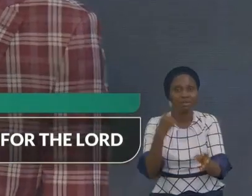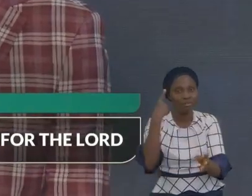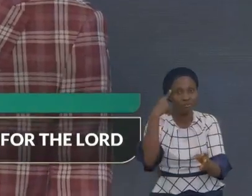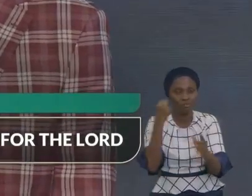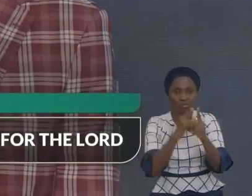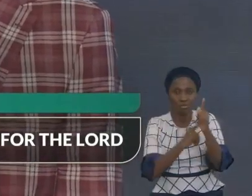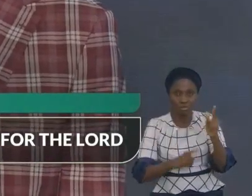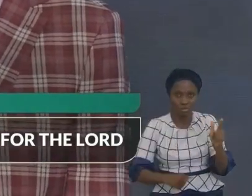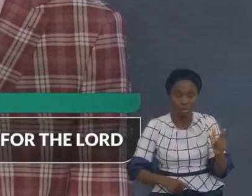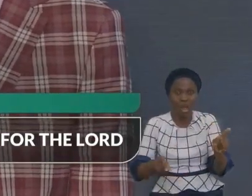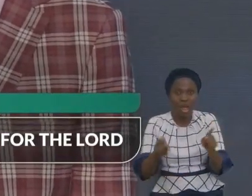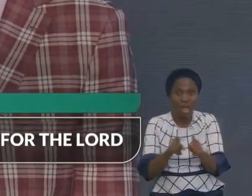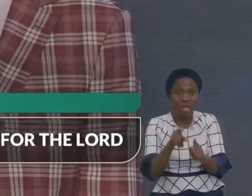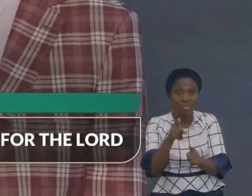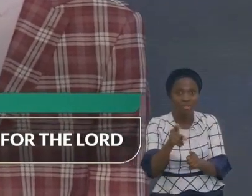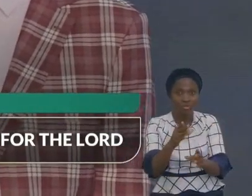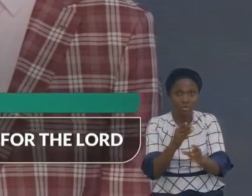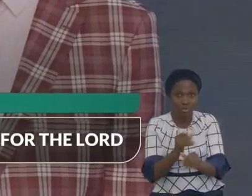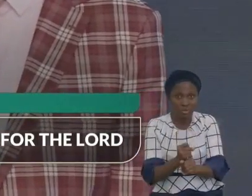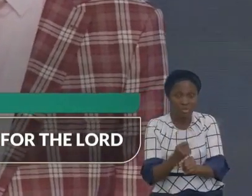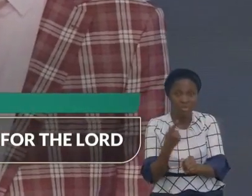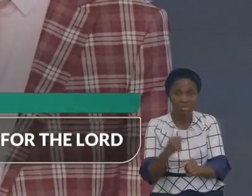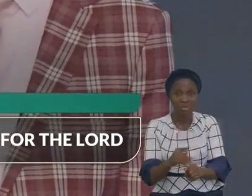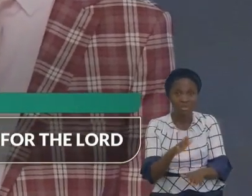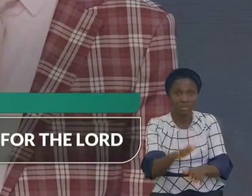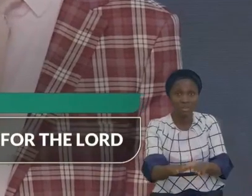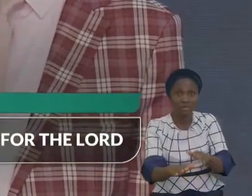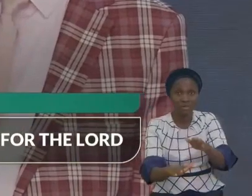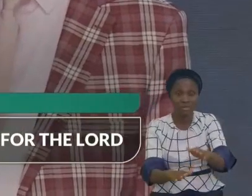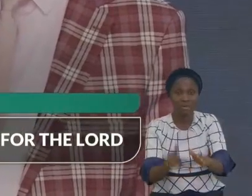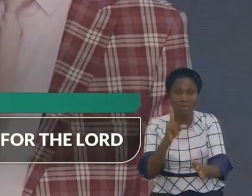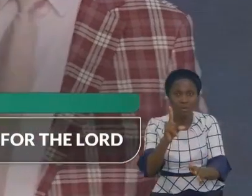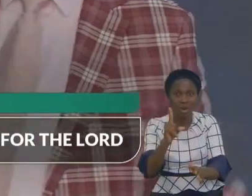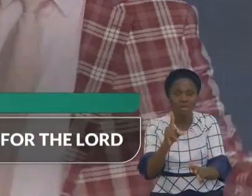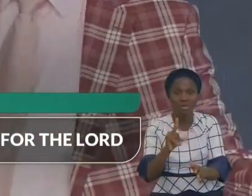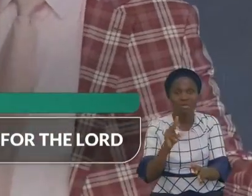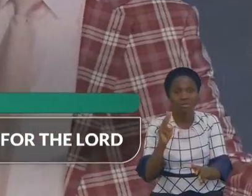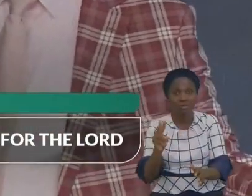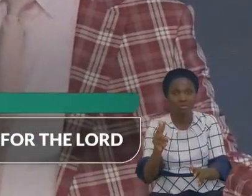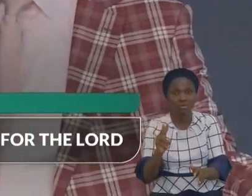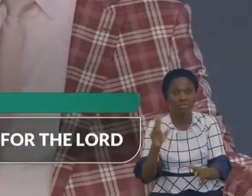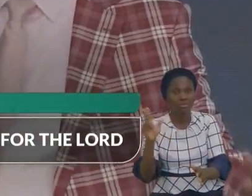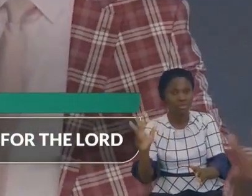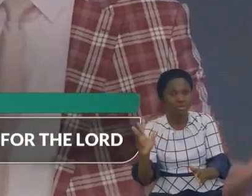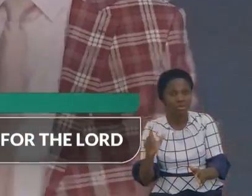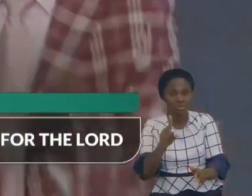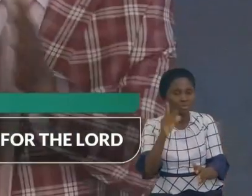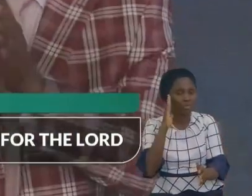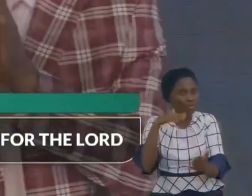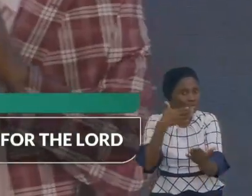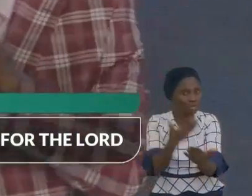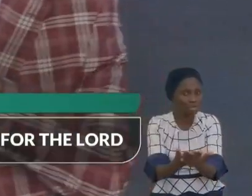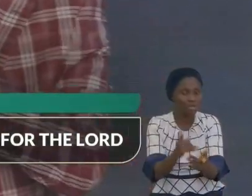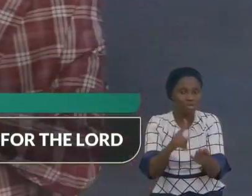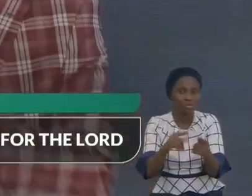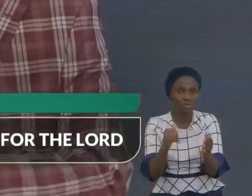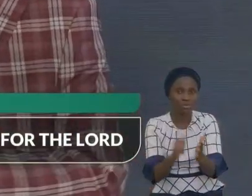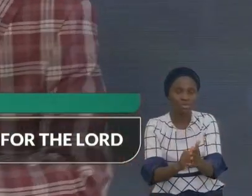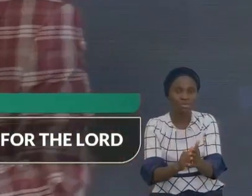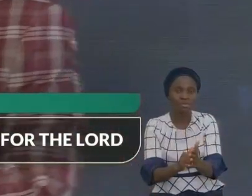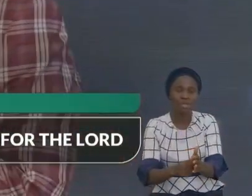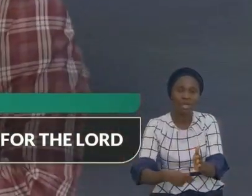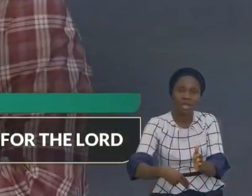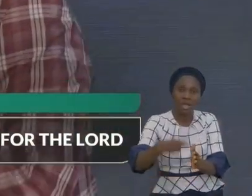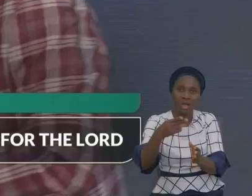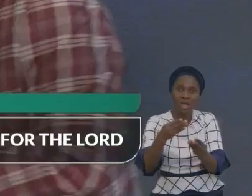we get to the higher ground, higher possession, higher place, higher achievement the Lord has